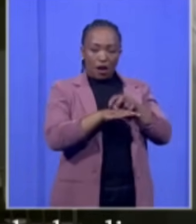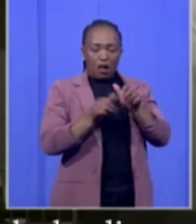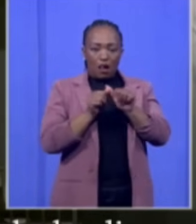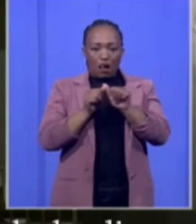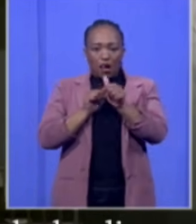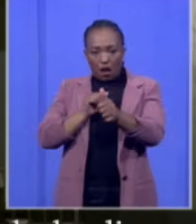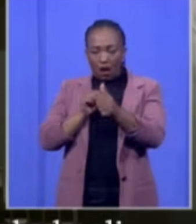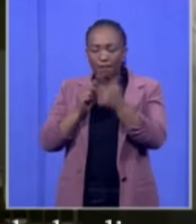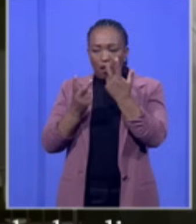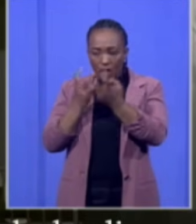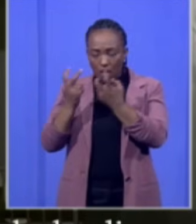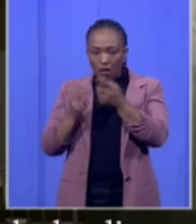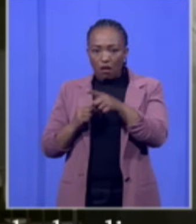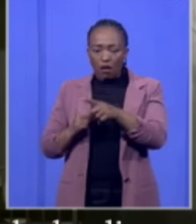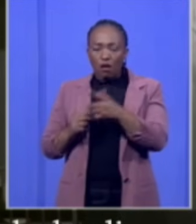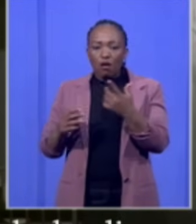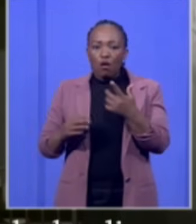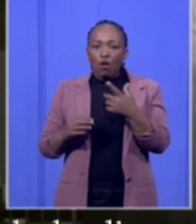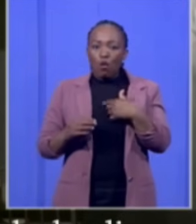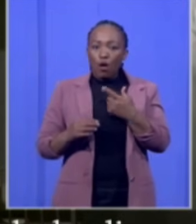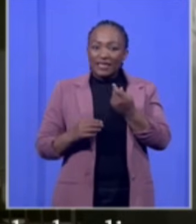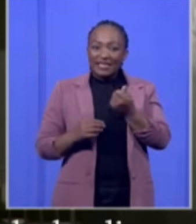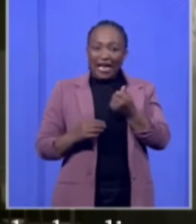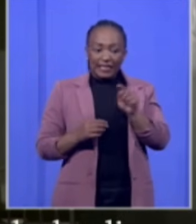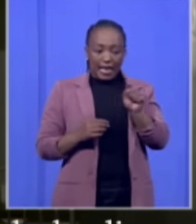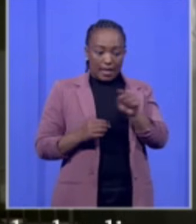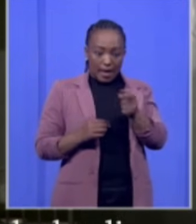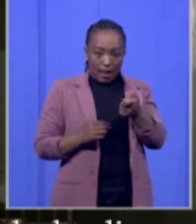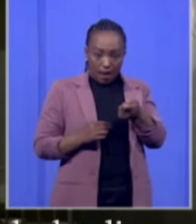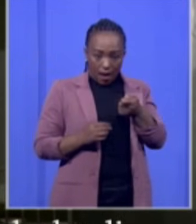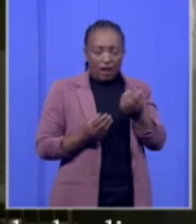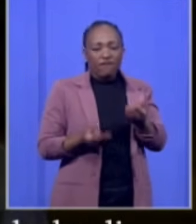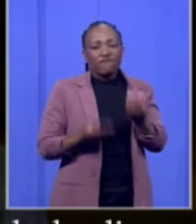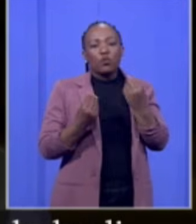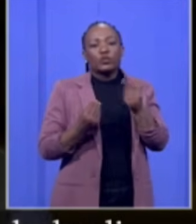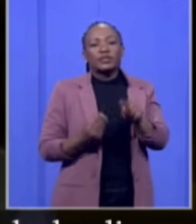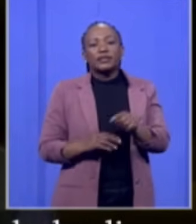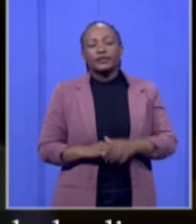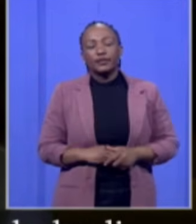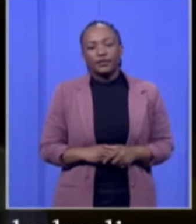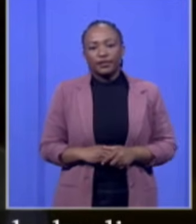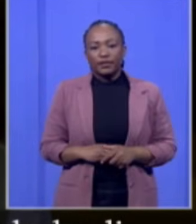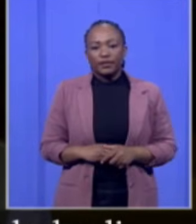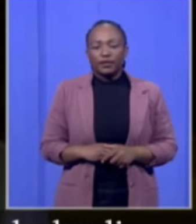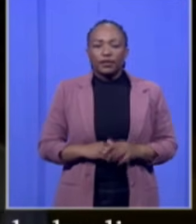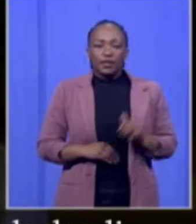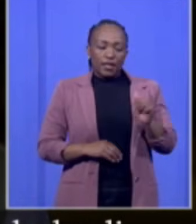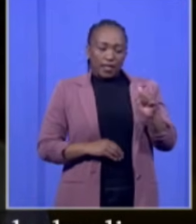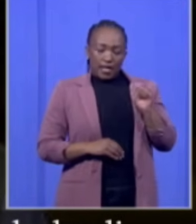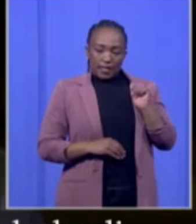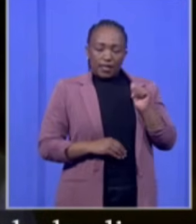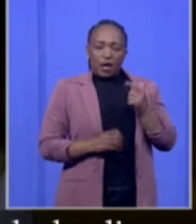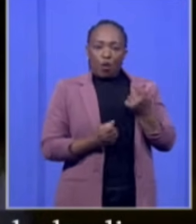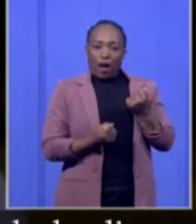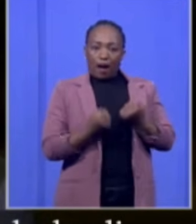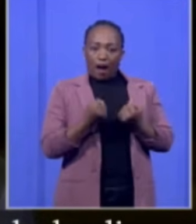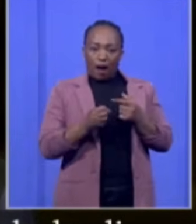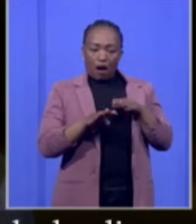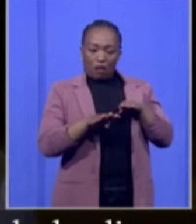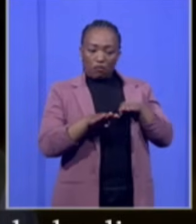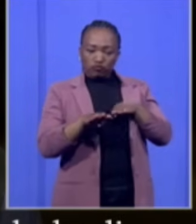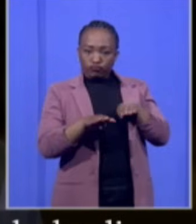a leng teng ka mora hore a ntshe tjhelete ho ATM. Picked him up yesterday morning and we followed that vehicle until we located